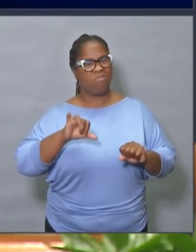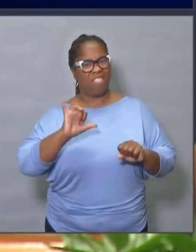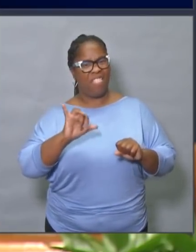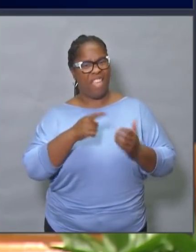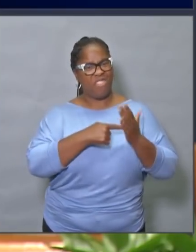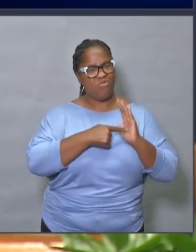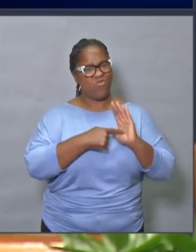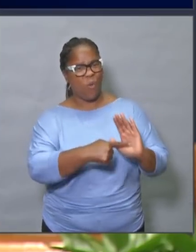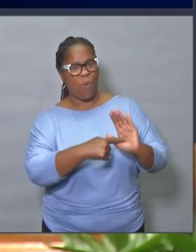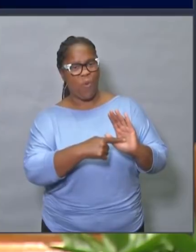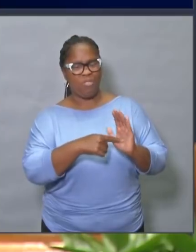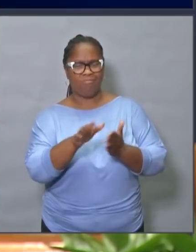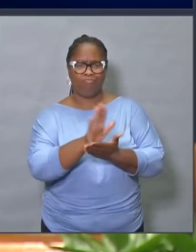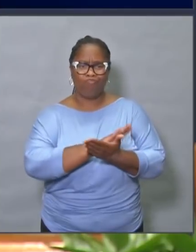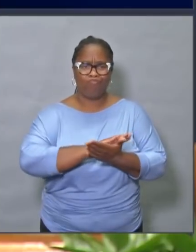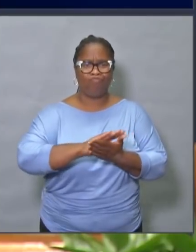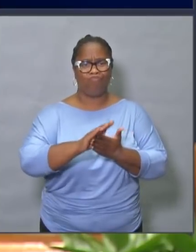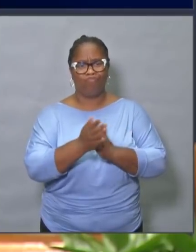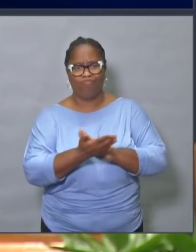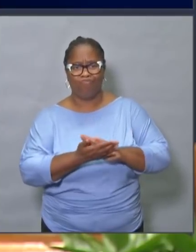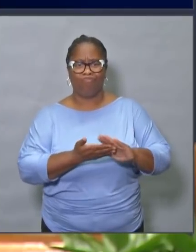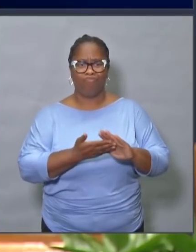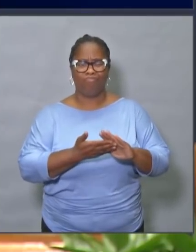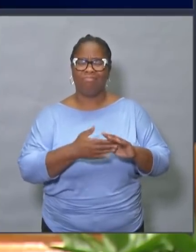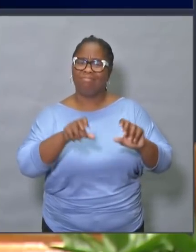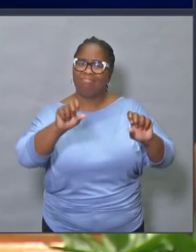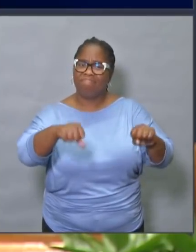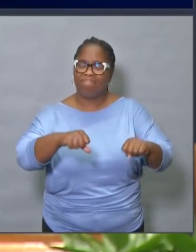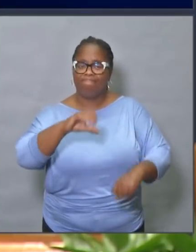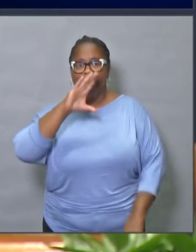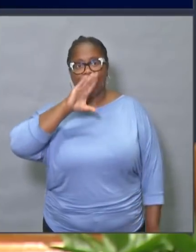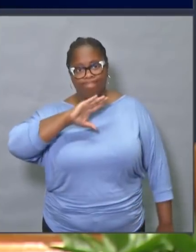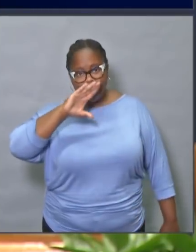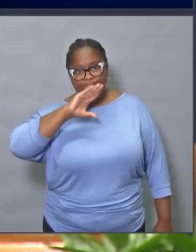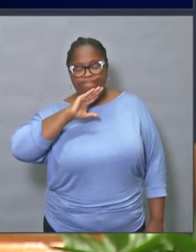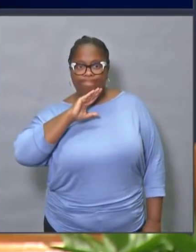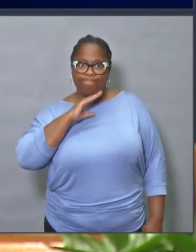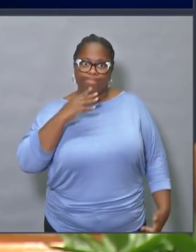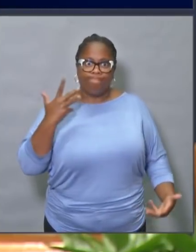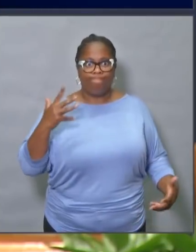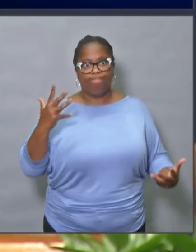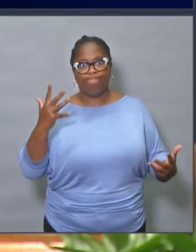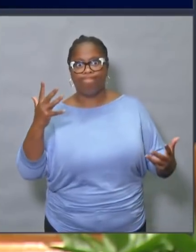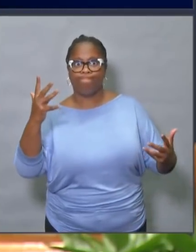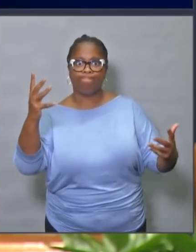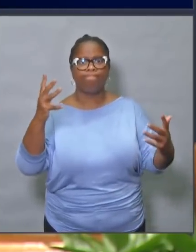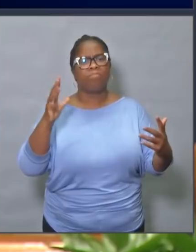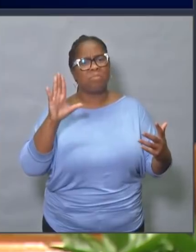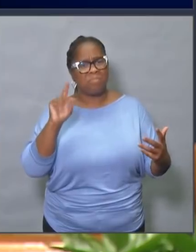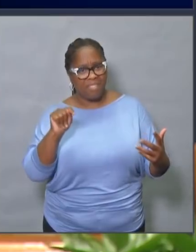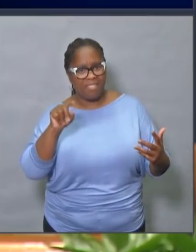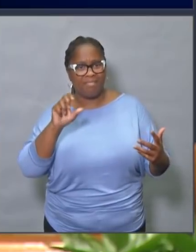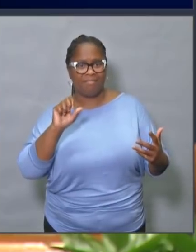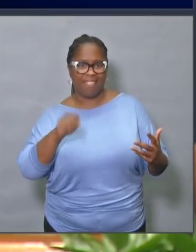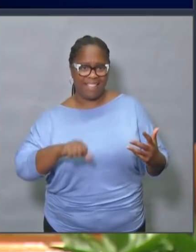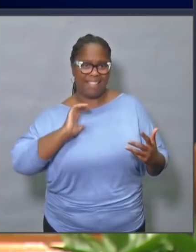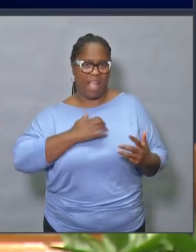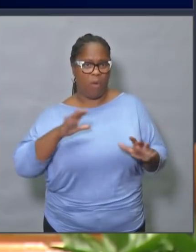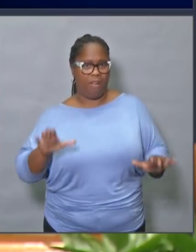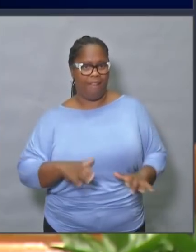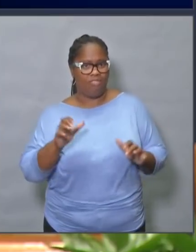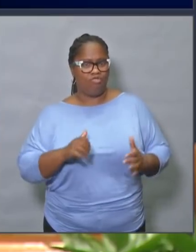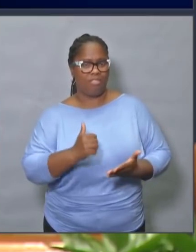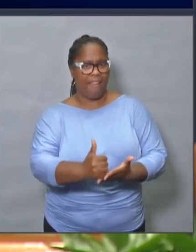at this moment. I know it's frustrating, but our actions as a community can help us get back onto our